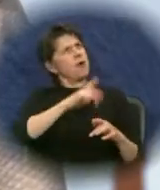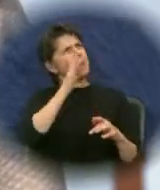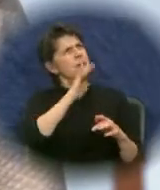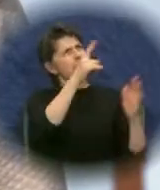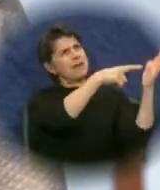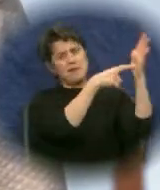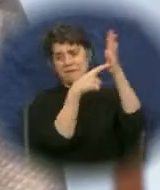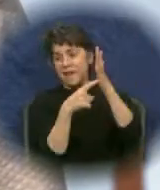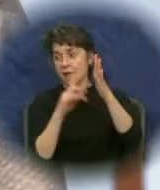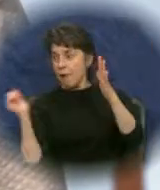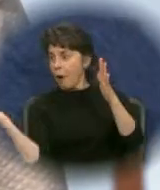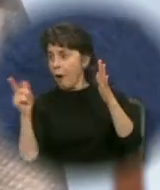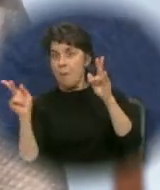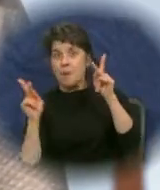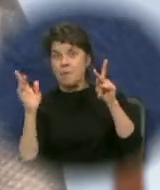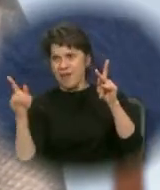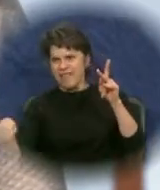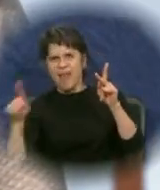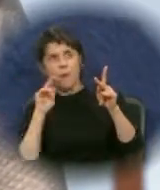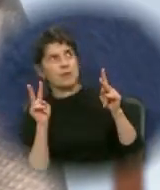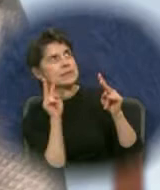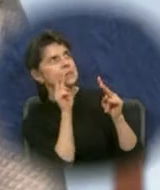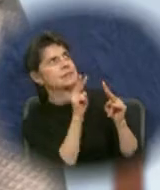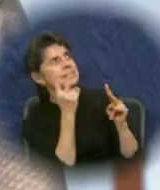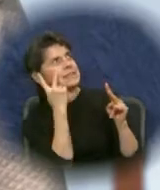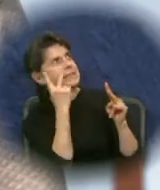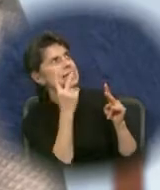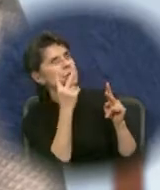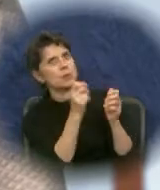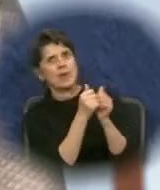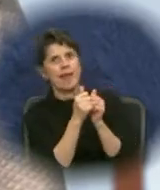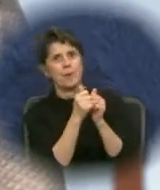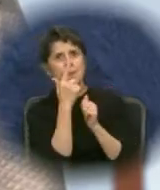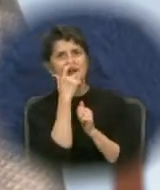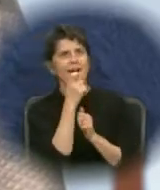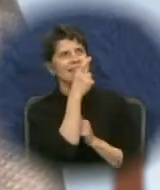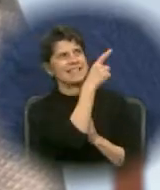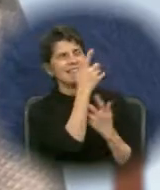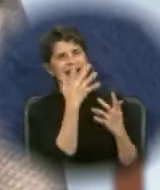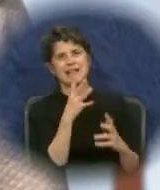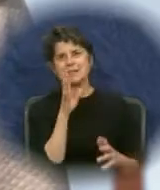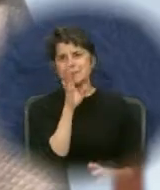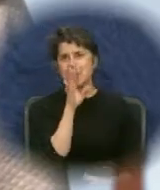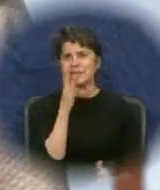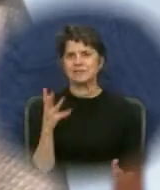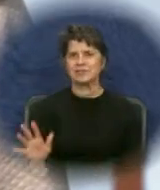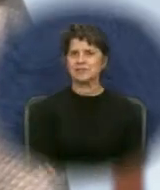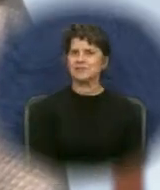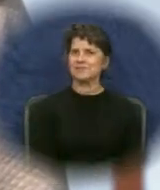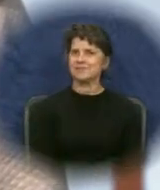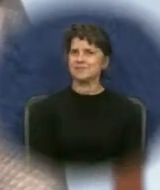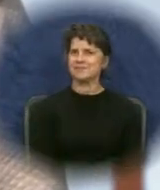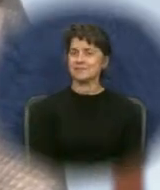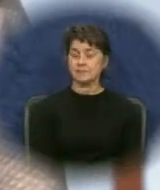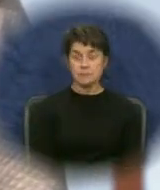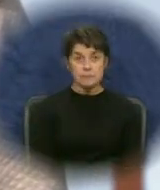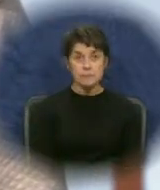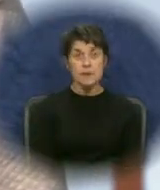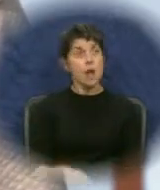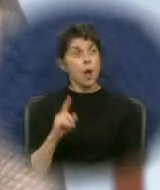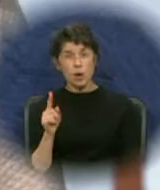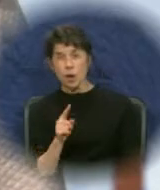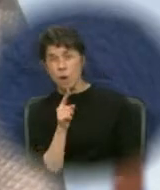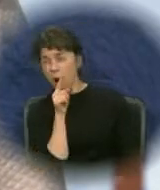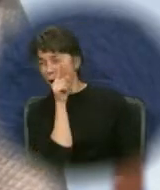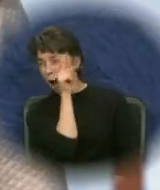people shall see it together, for the mouth of the Lord has spoken. Go up onto a high